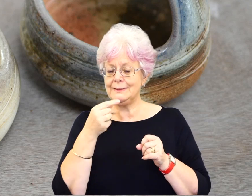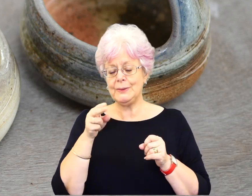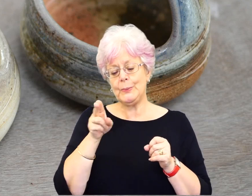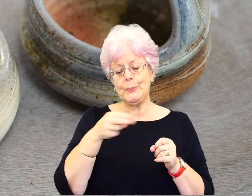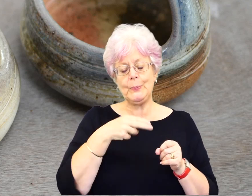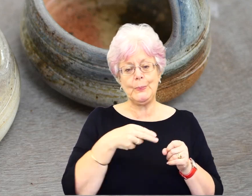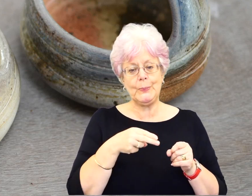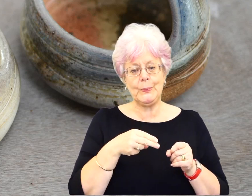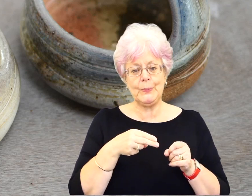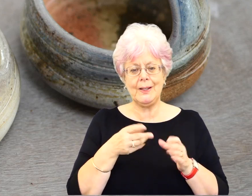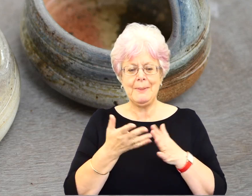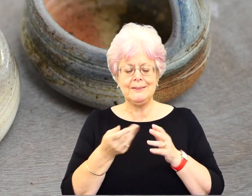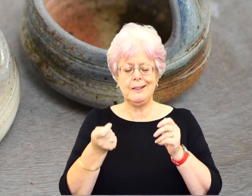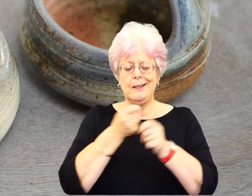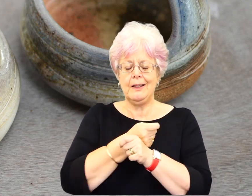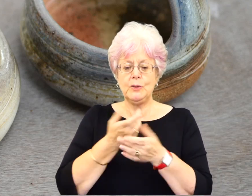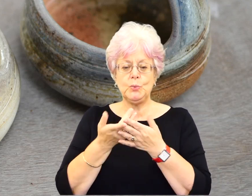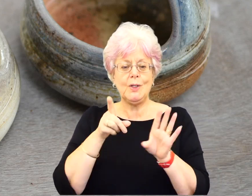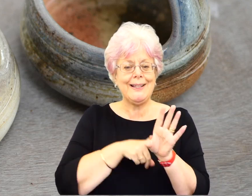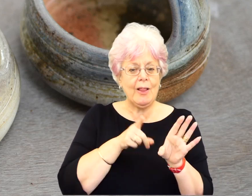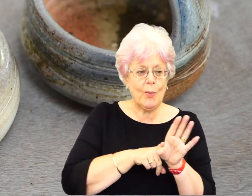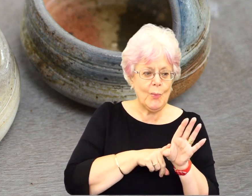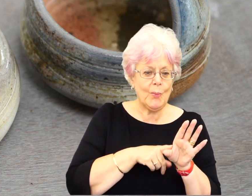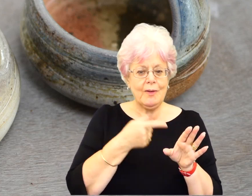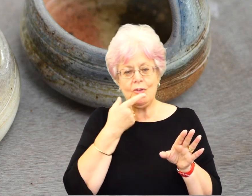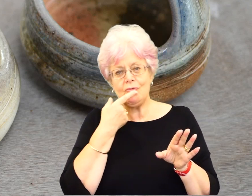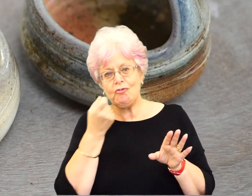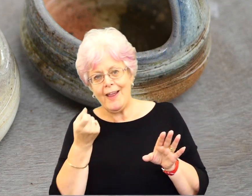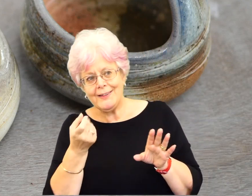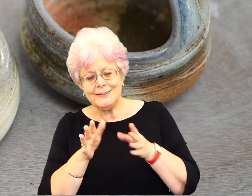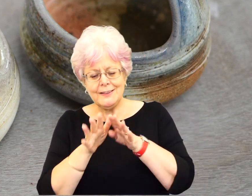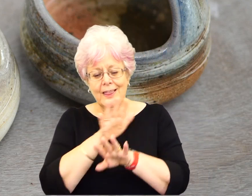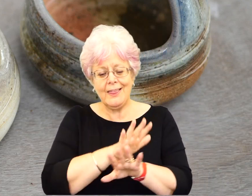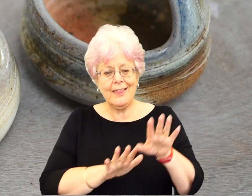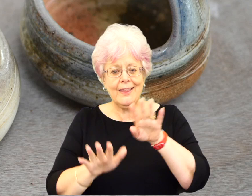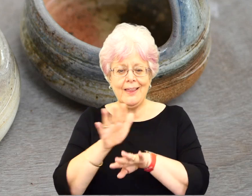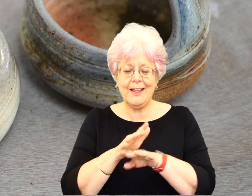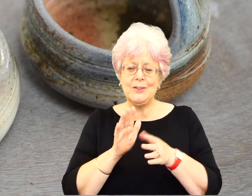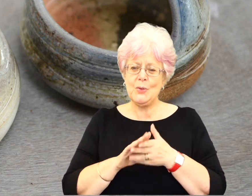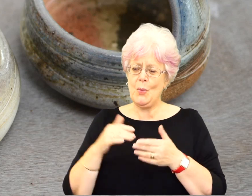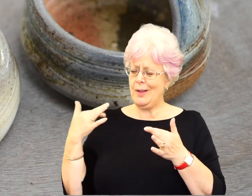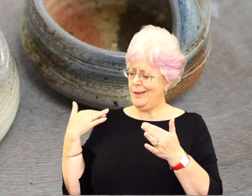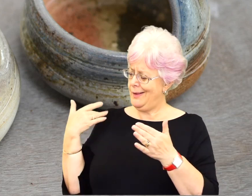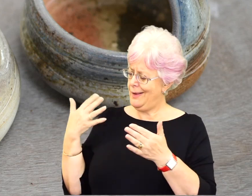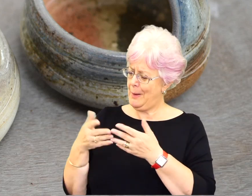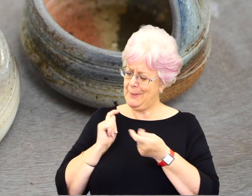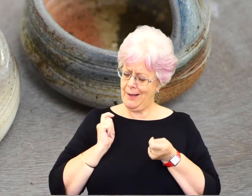warm yellow, those yellows and reds. So over the years I've sort of just been constantly adapting and